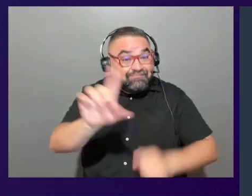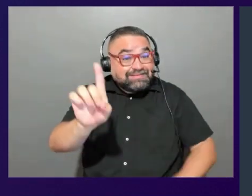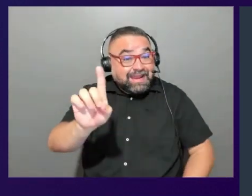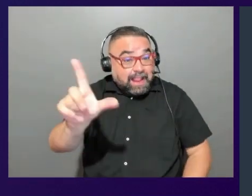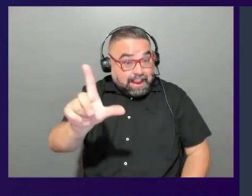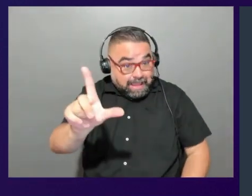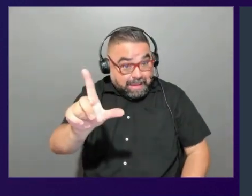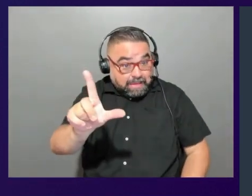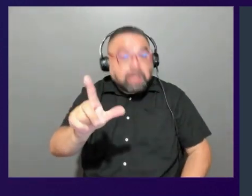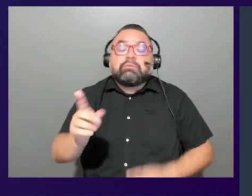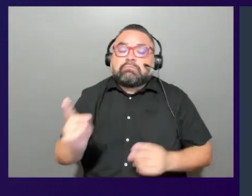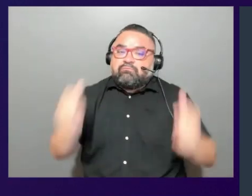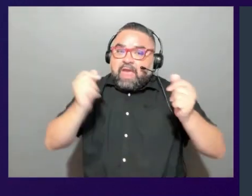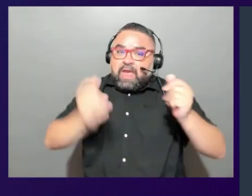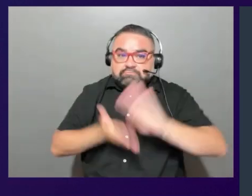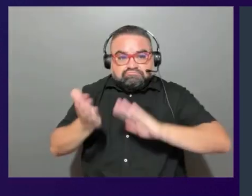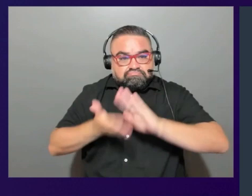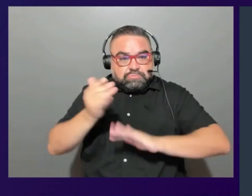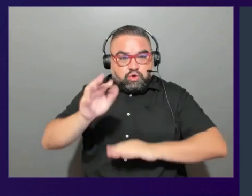No